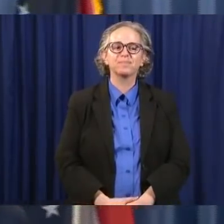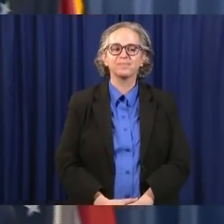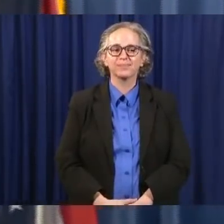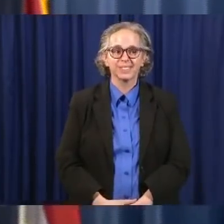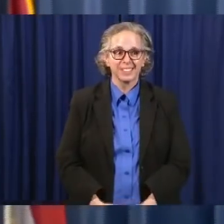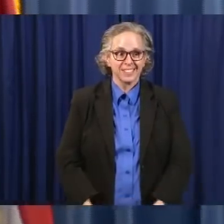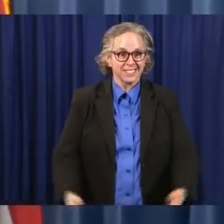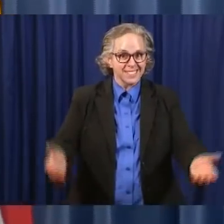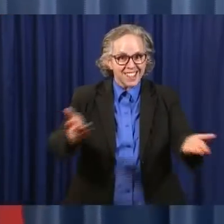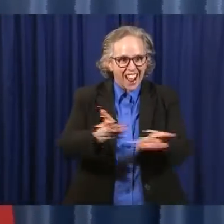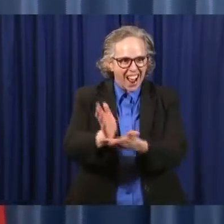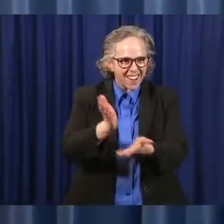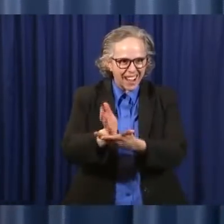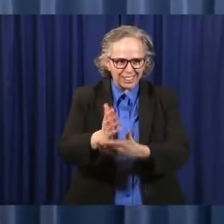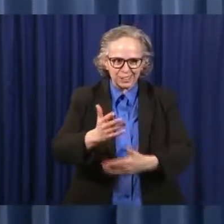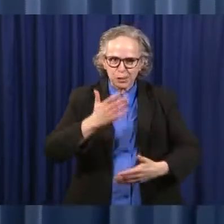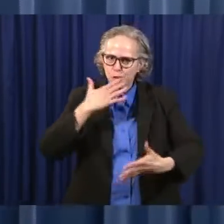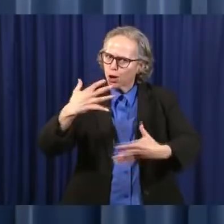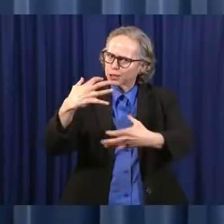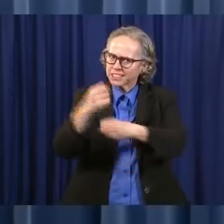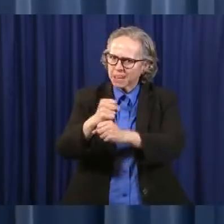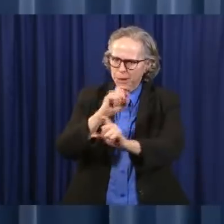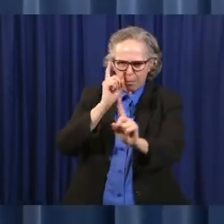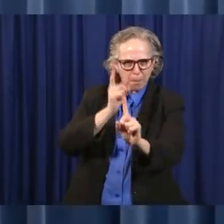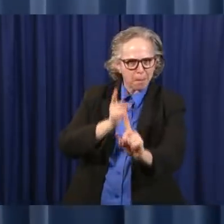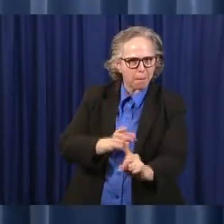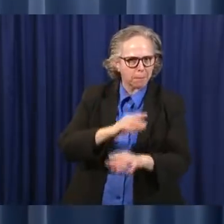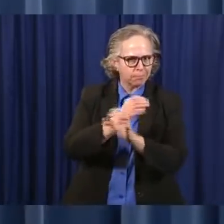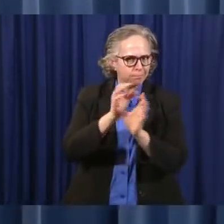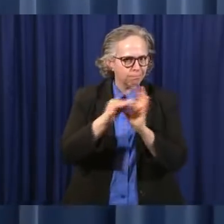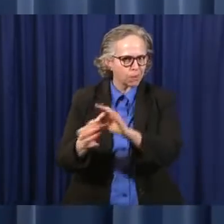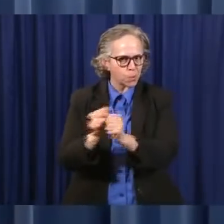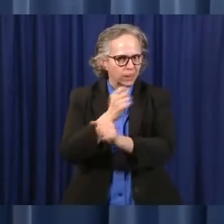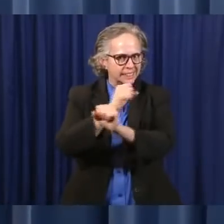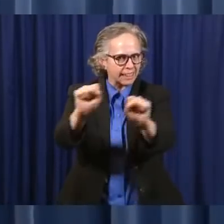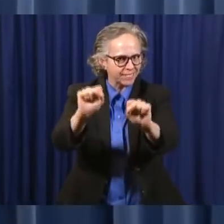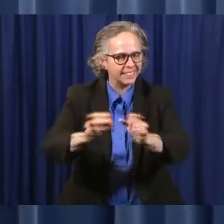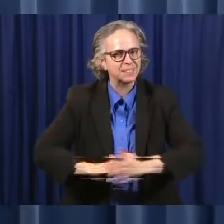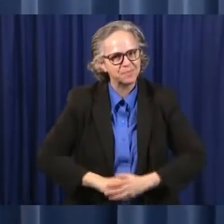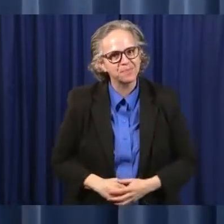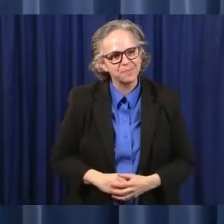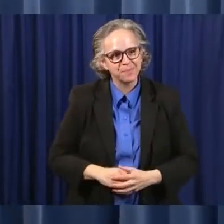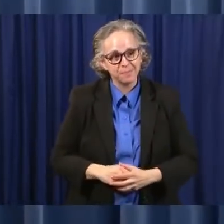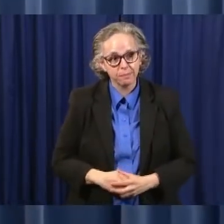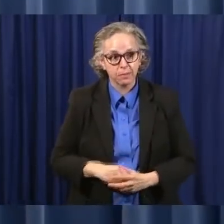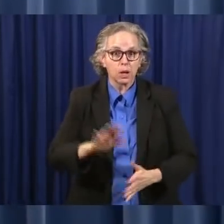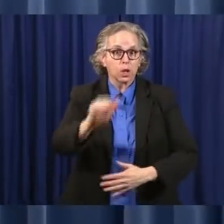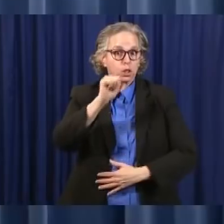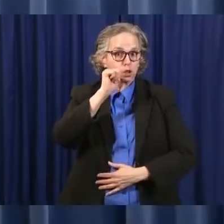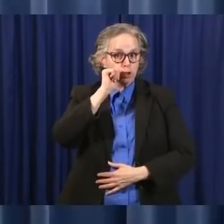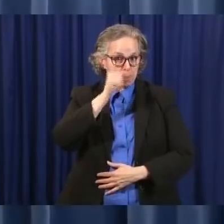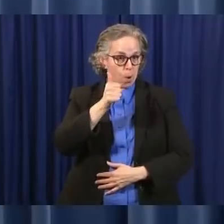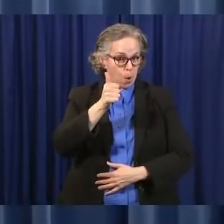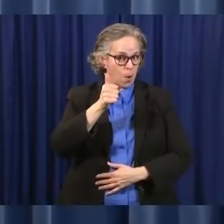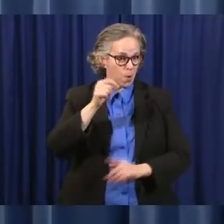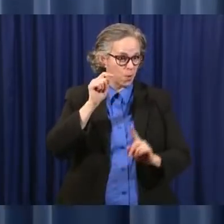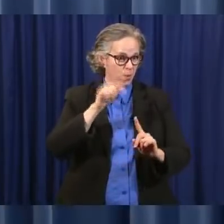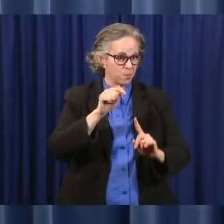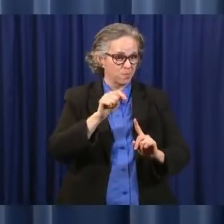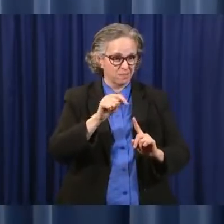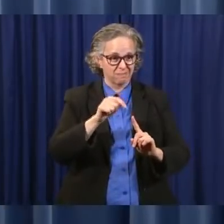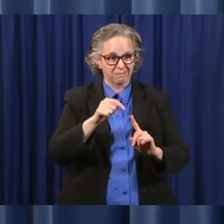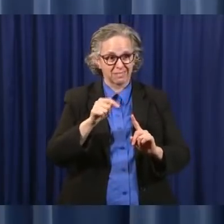That was a good summary. By tomorrow, 90% of Ohio's economy will